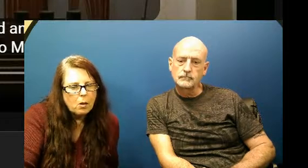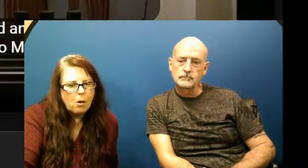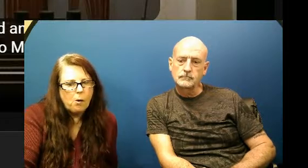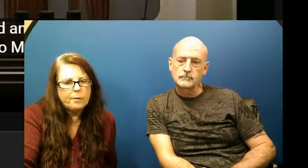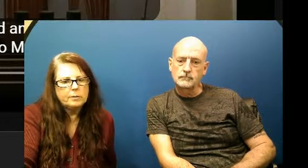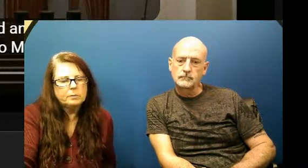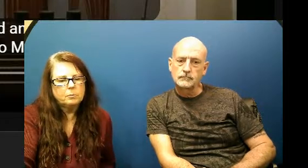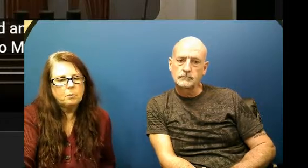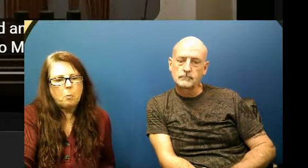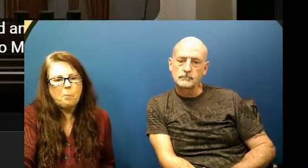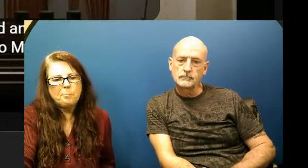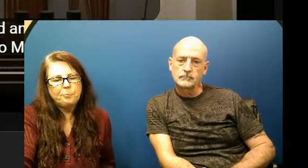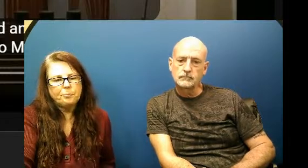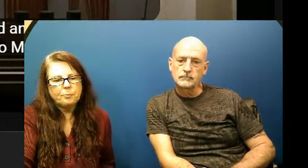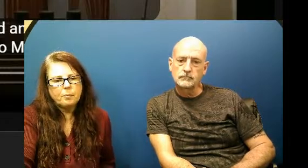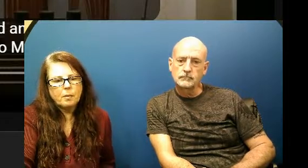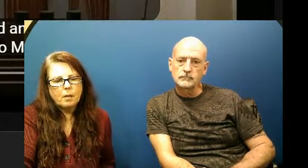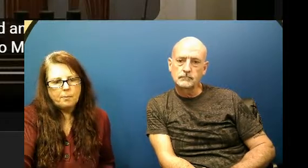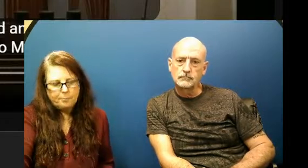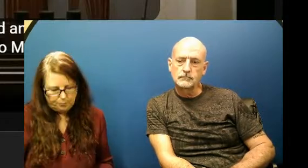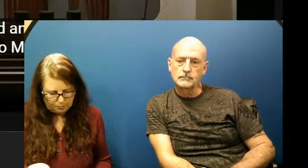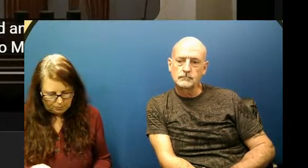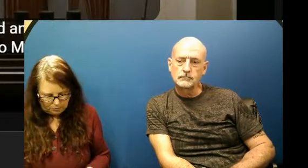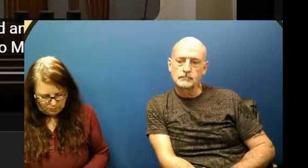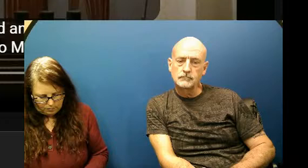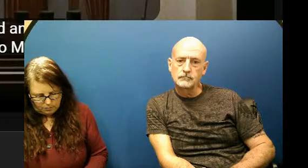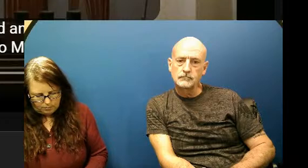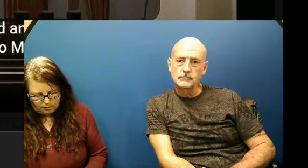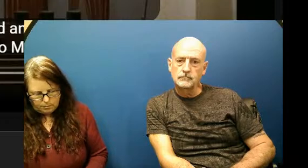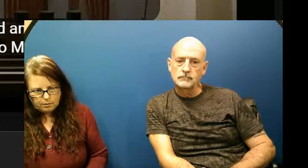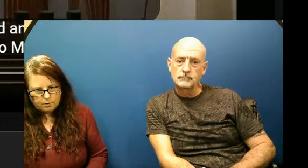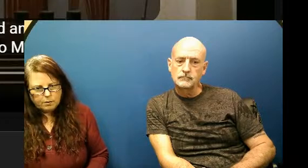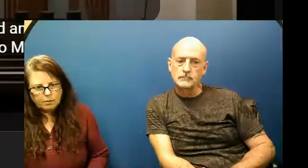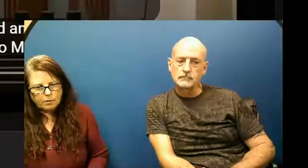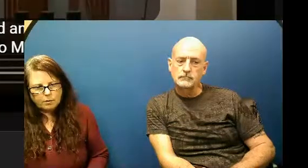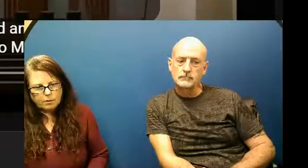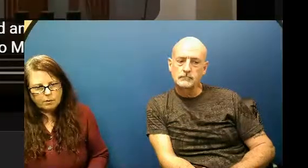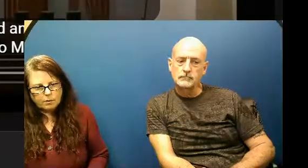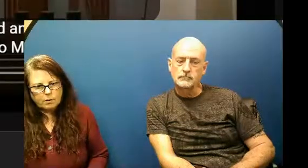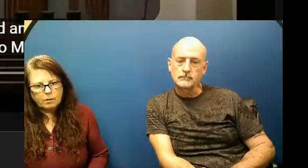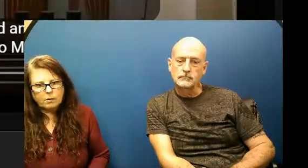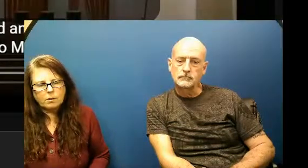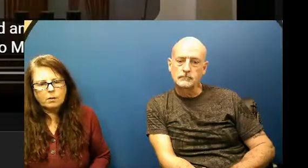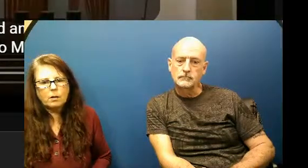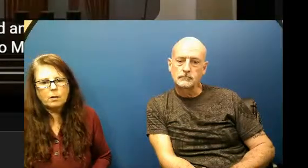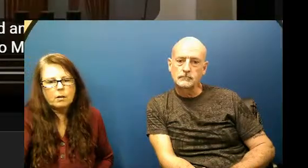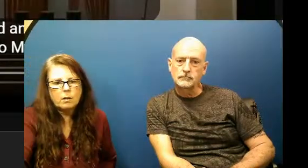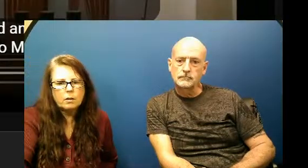see, that has to be subject to strict scrutiny. But I don't see that.